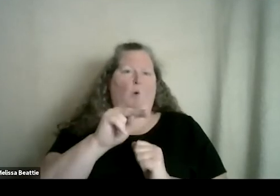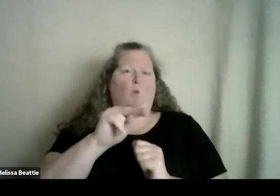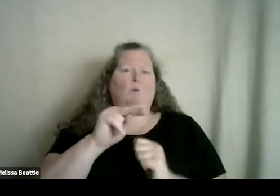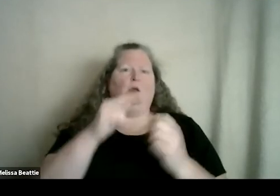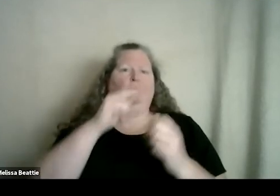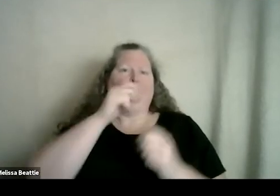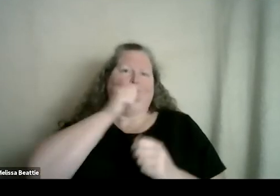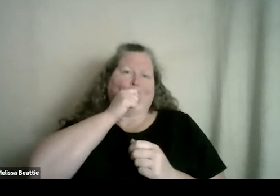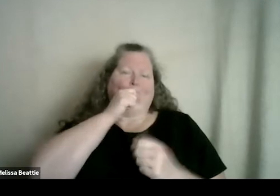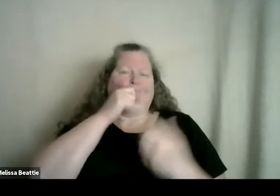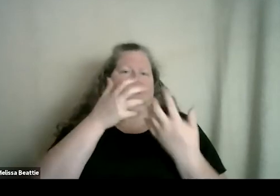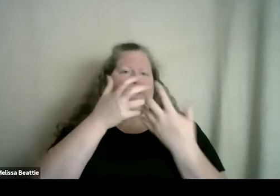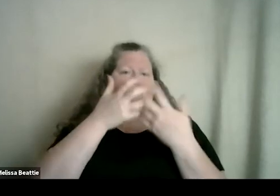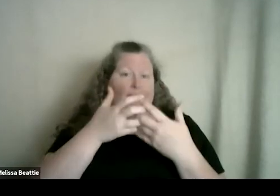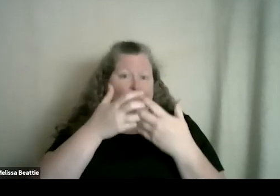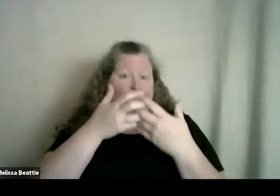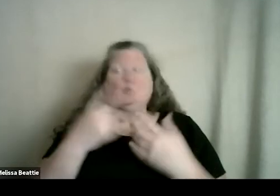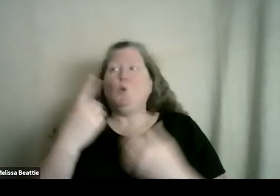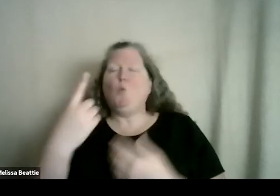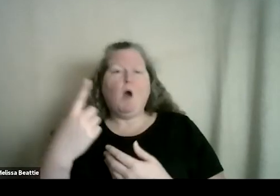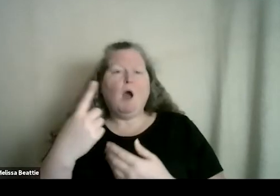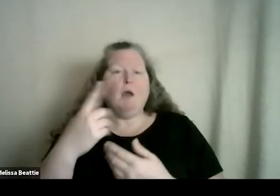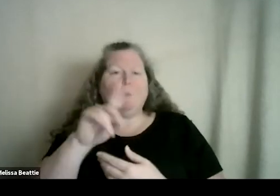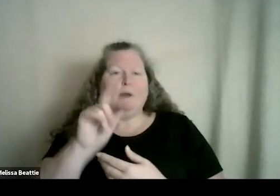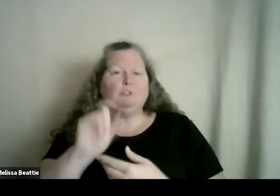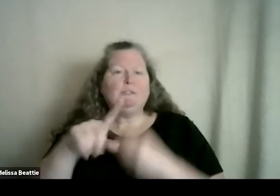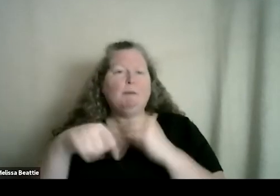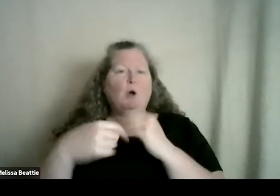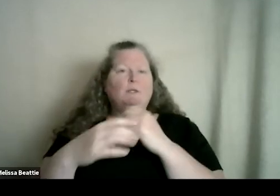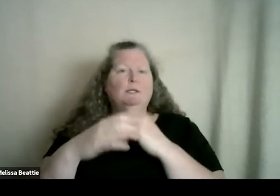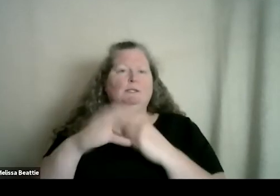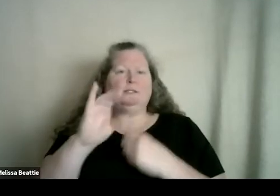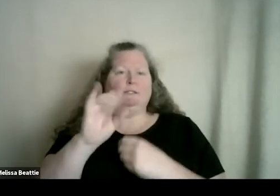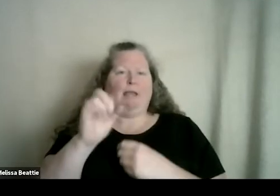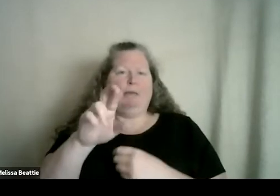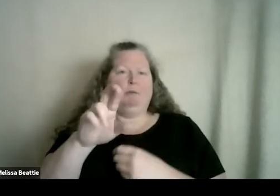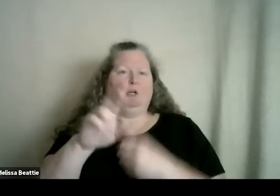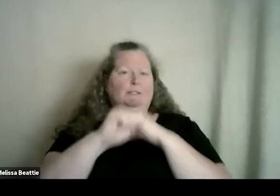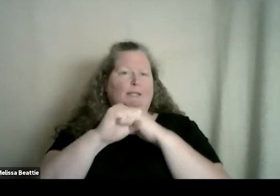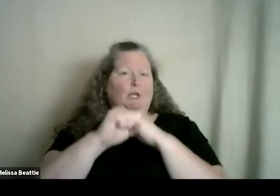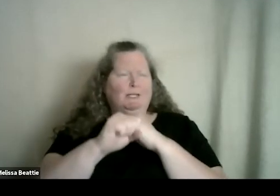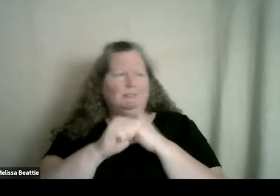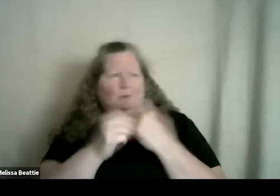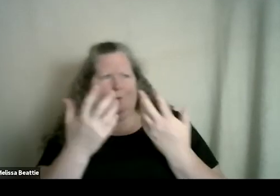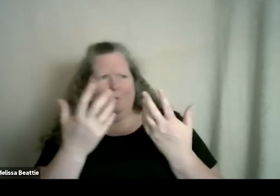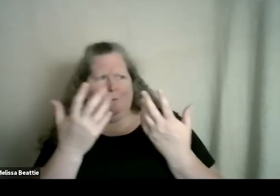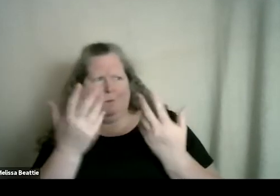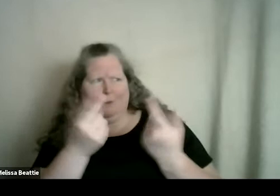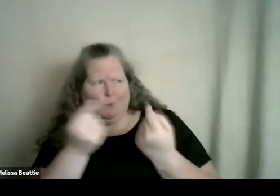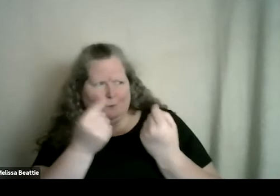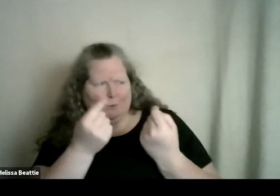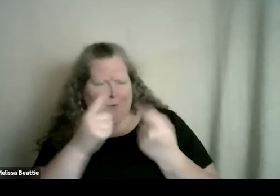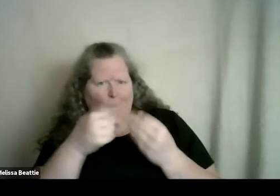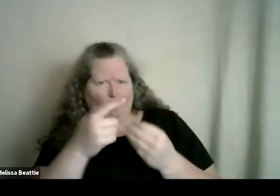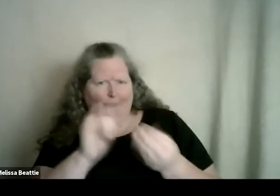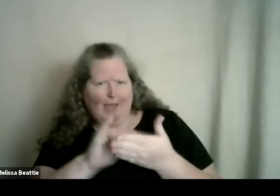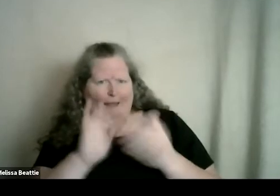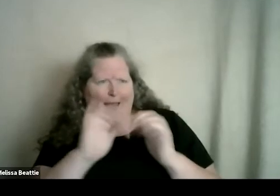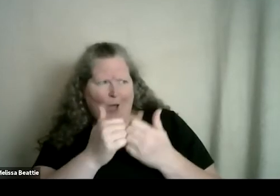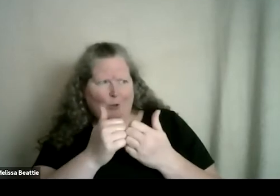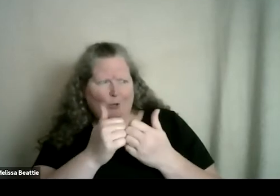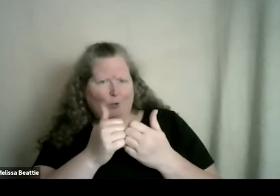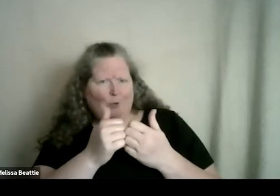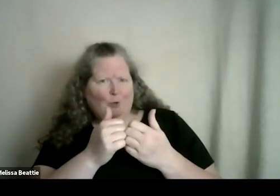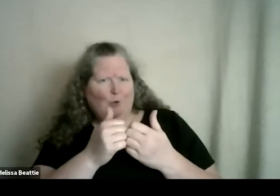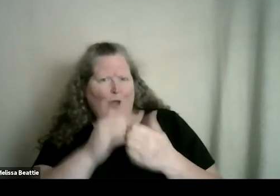if one of the questions about cybersecurity is like, well, what do you want to do about that? I mean, how do you extend the perimeter of protection to